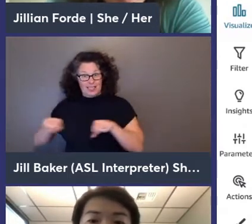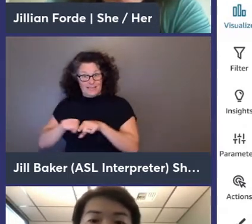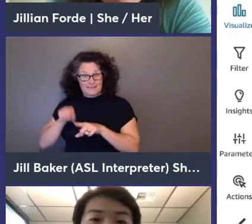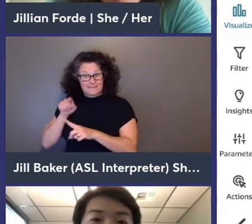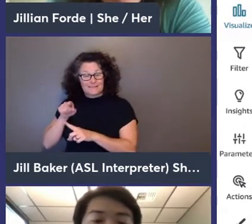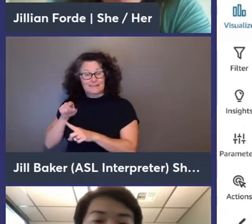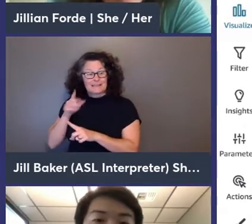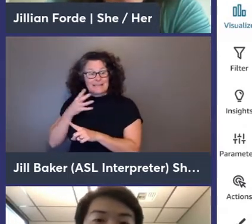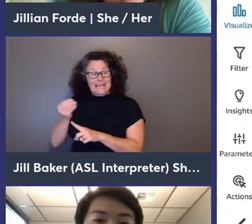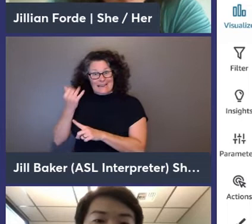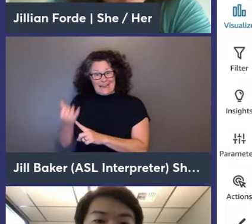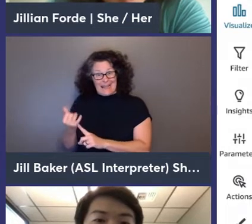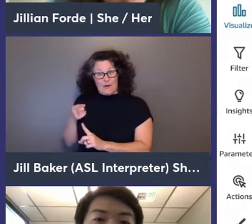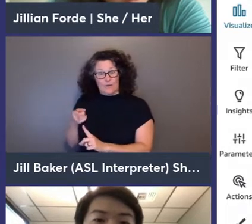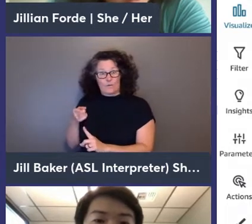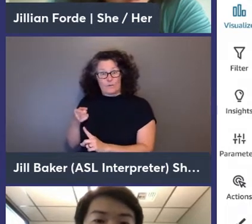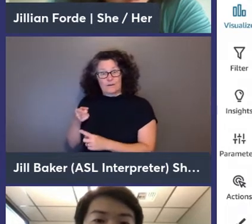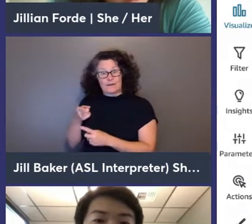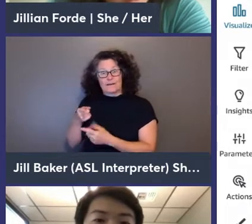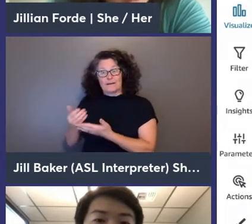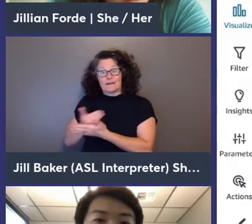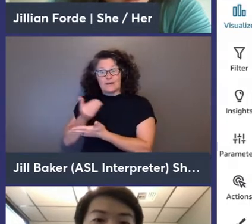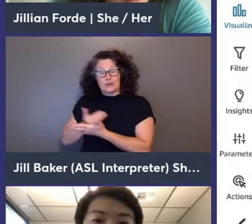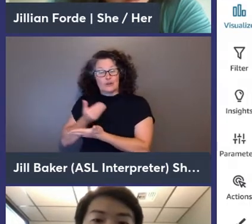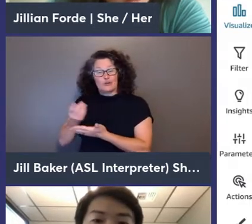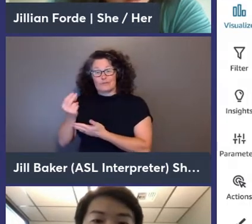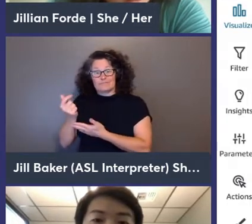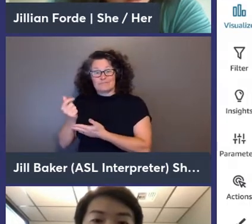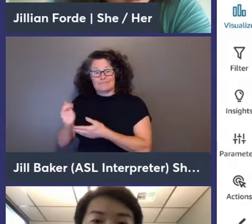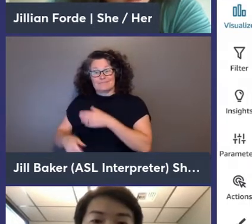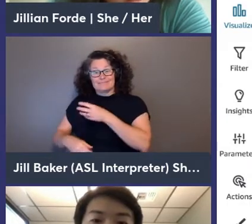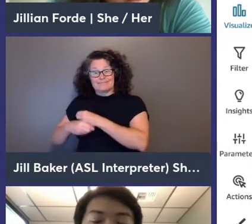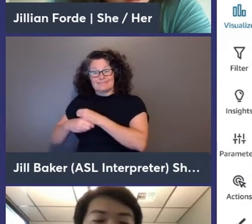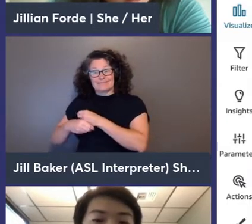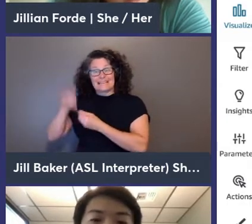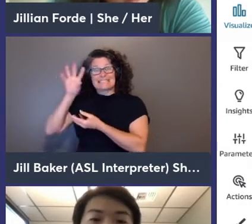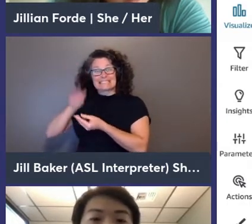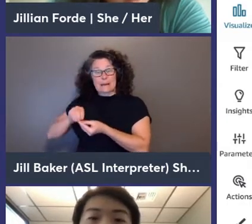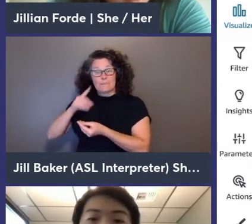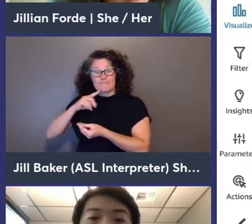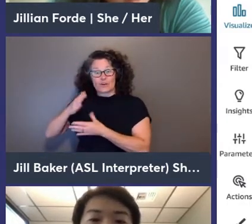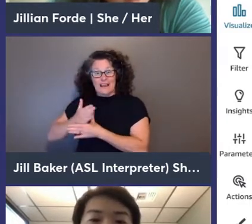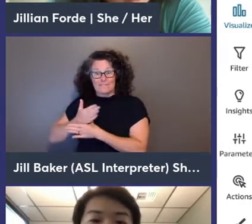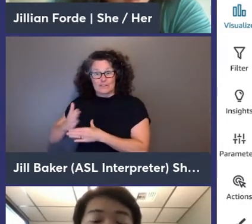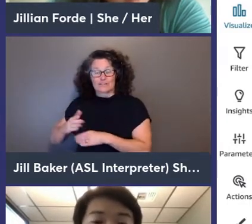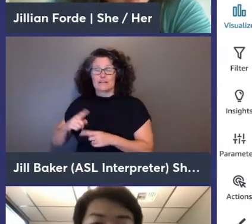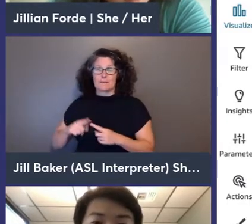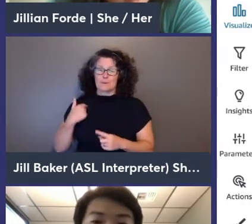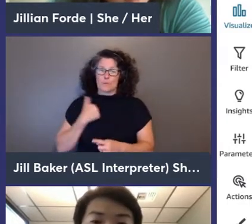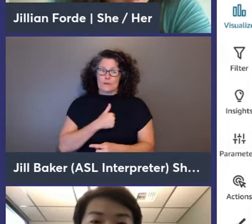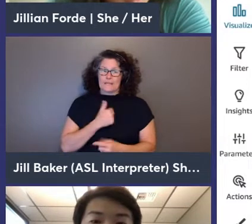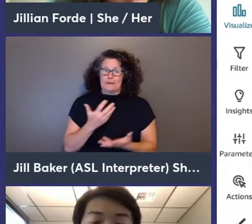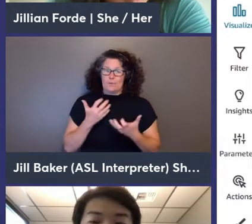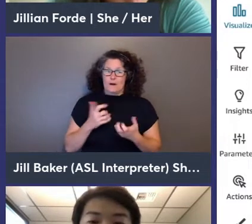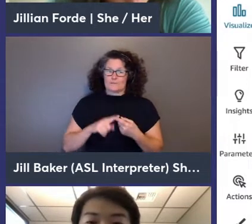And now the UI automatically apply a sum to the average. However, we want to apply to the sum to the